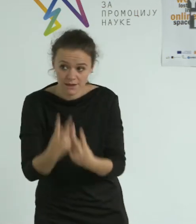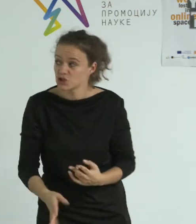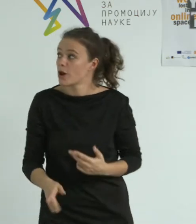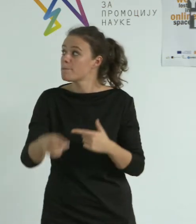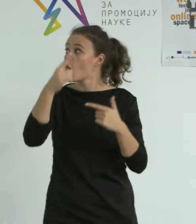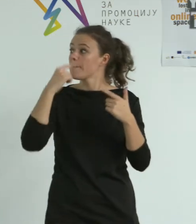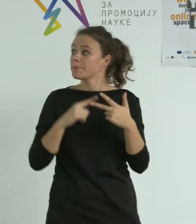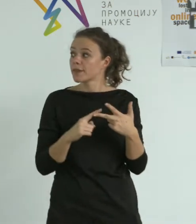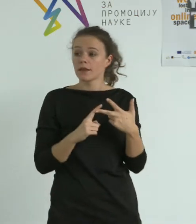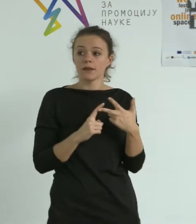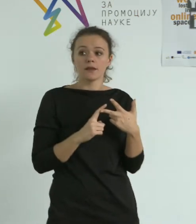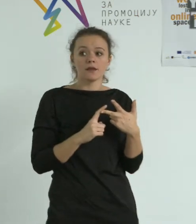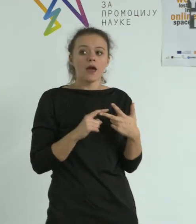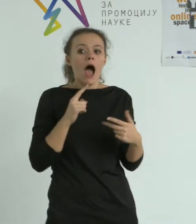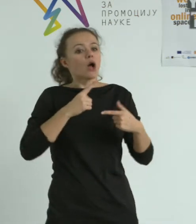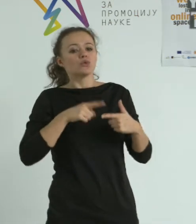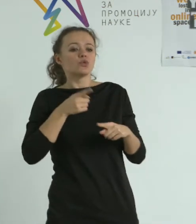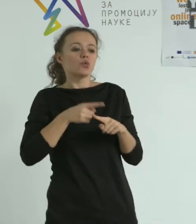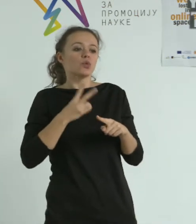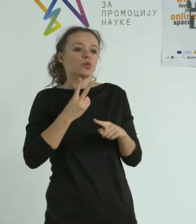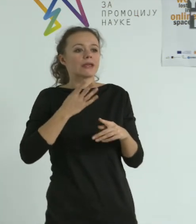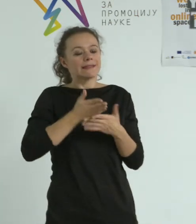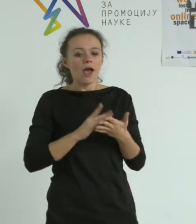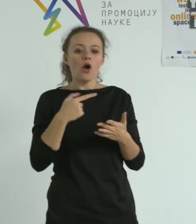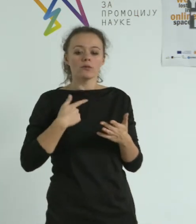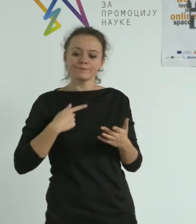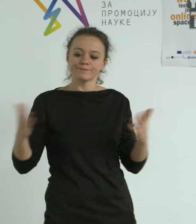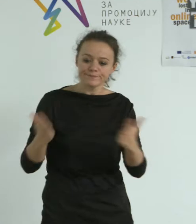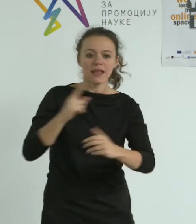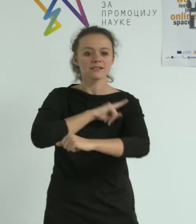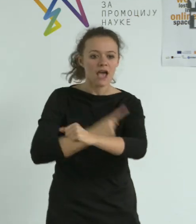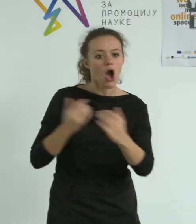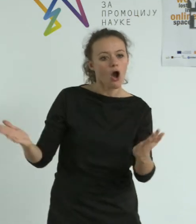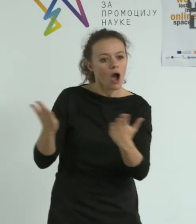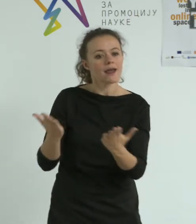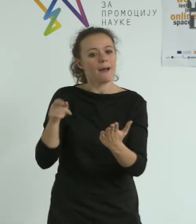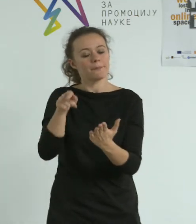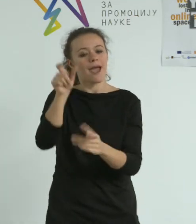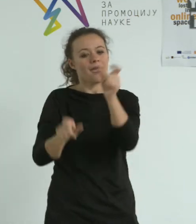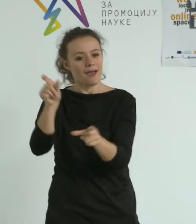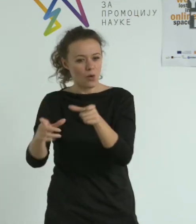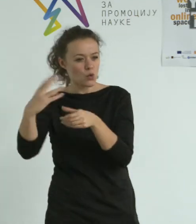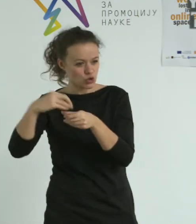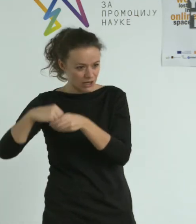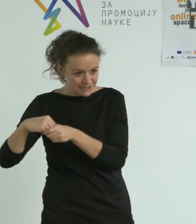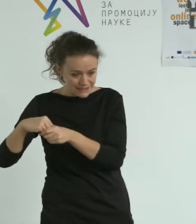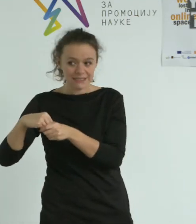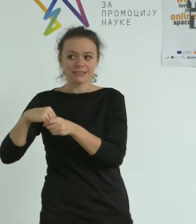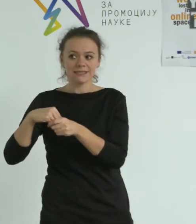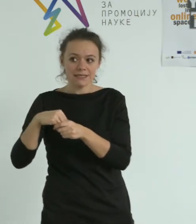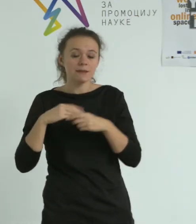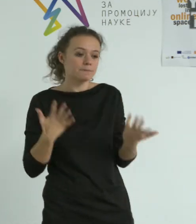which I will try to answer, encouraging participation. I think maybe the marketing